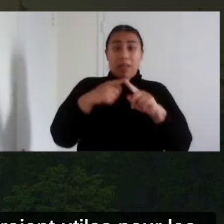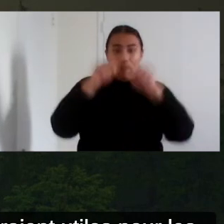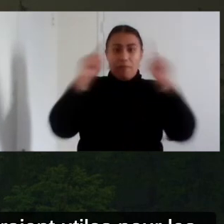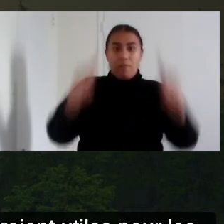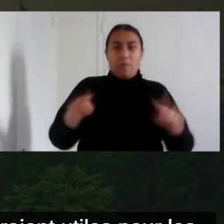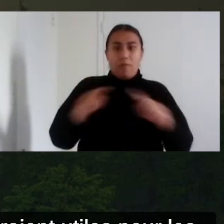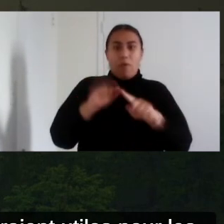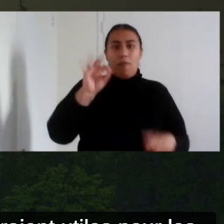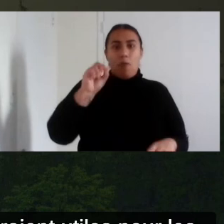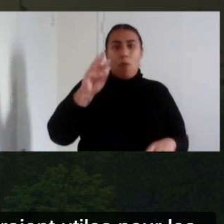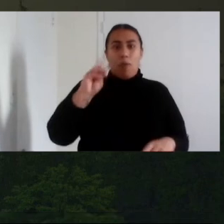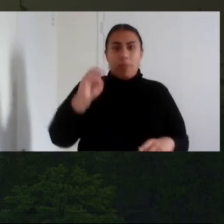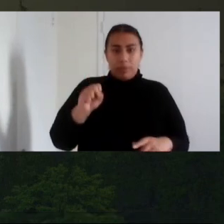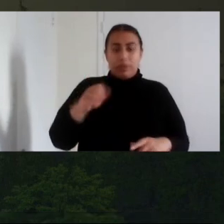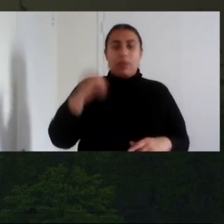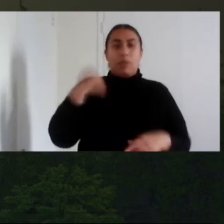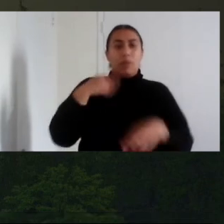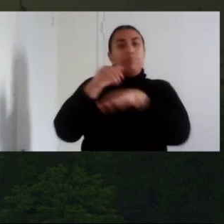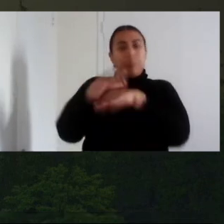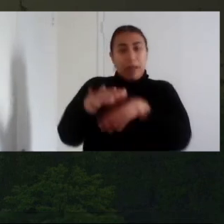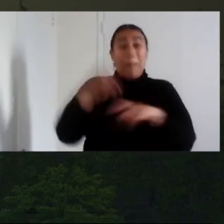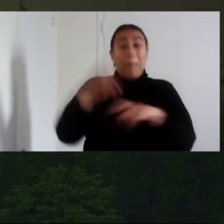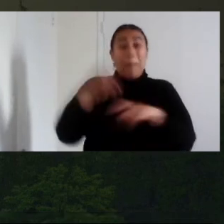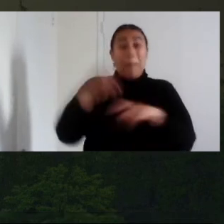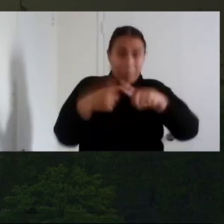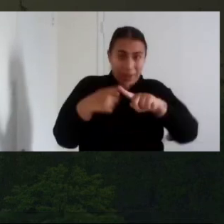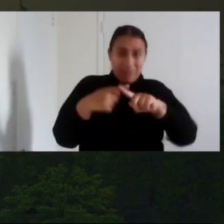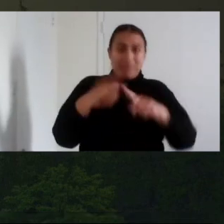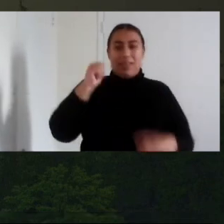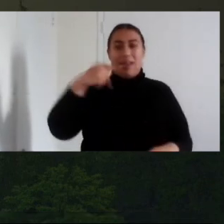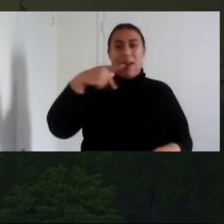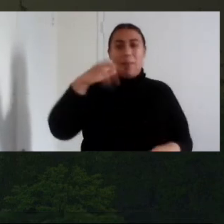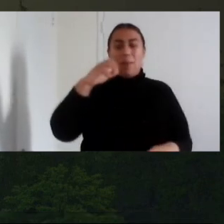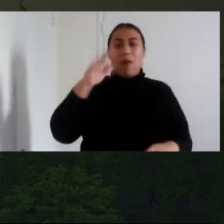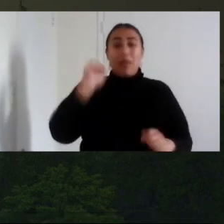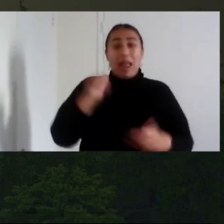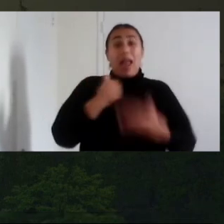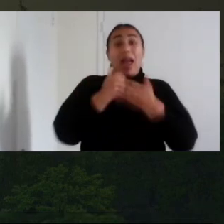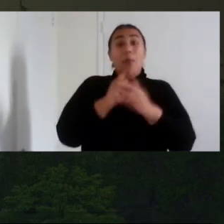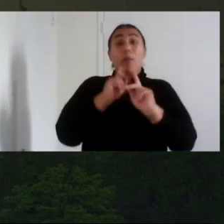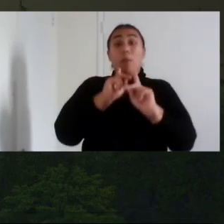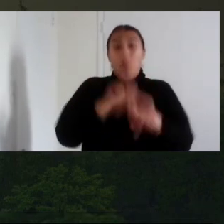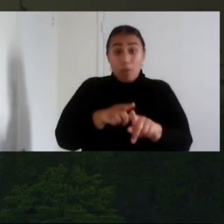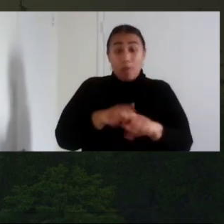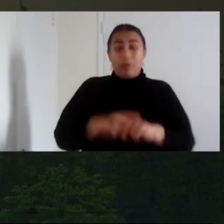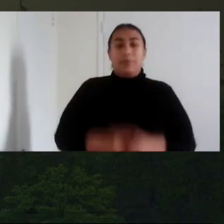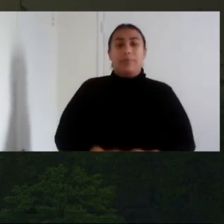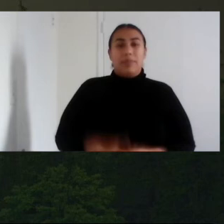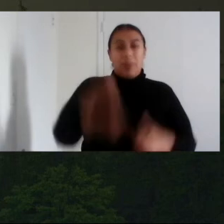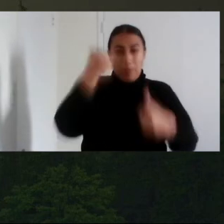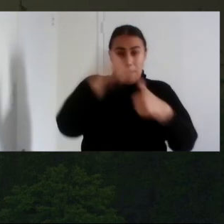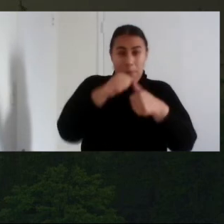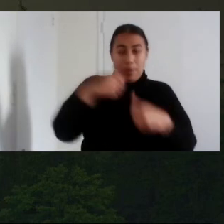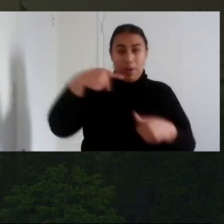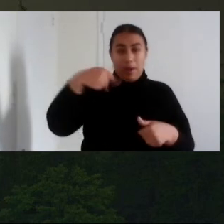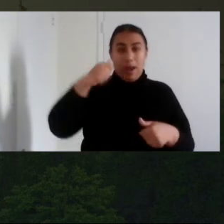would be helpful for people who are tuned in. Apollo does have personalized educations and treatment plans for all our patients. Like any other medication,